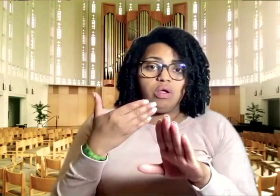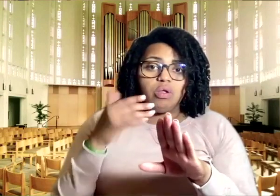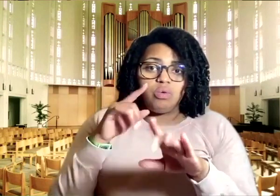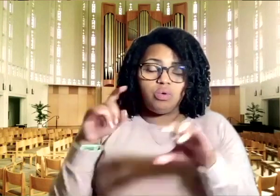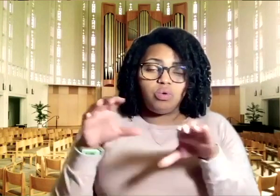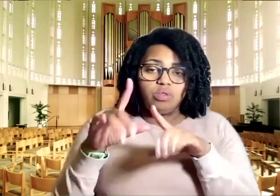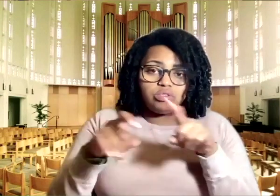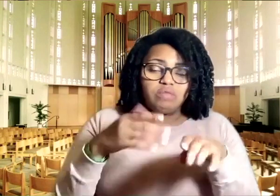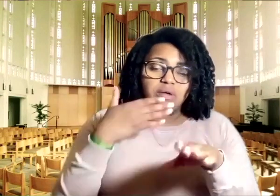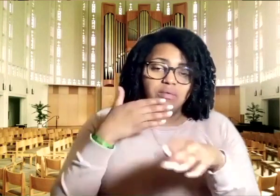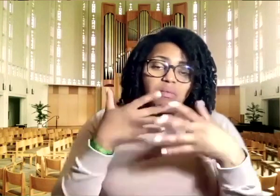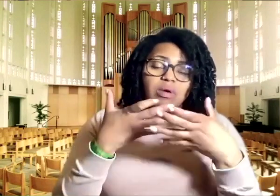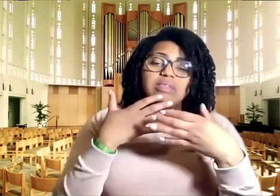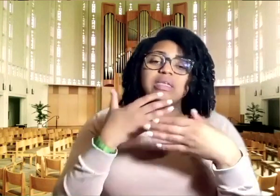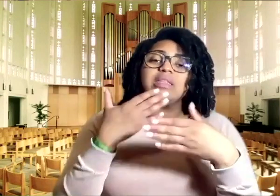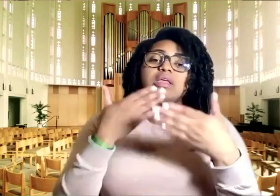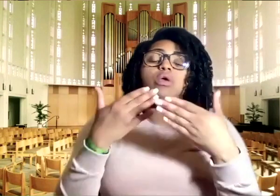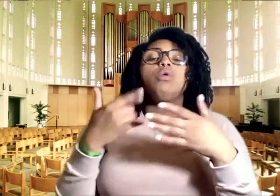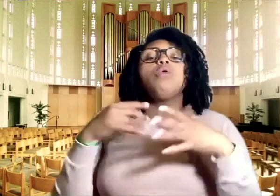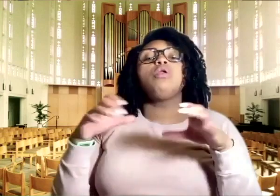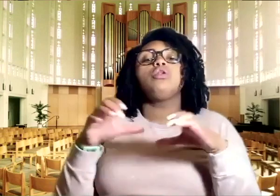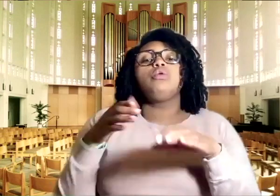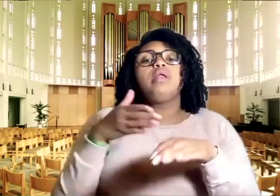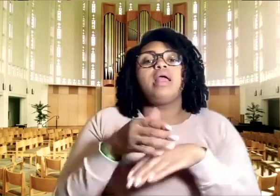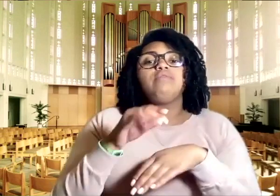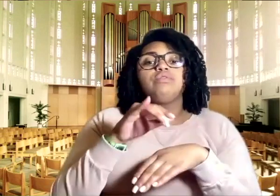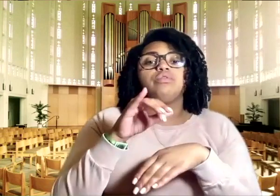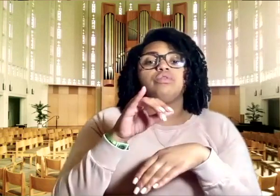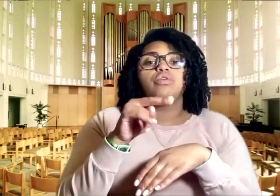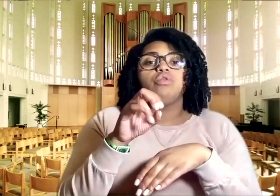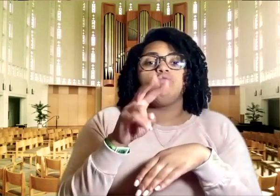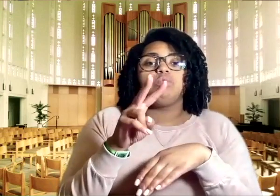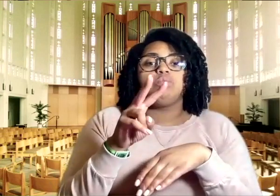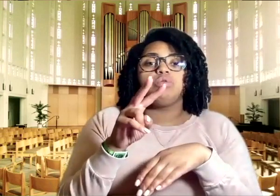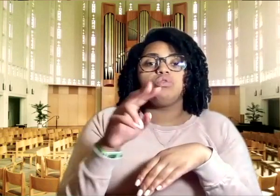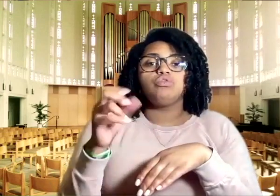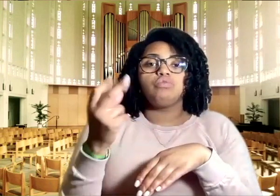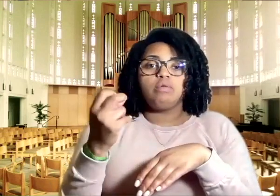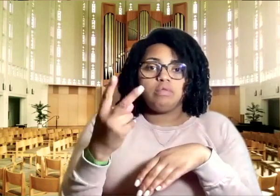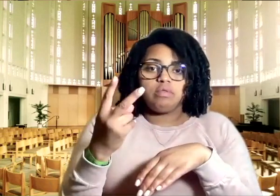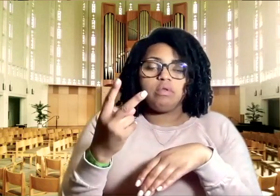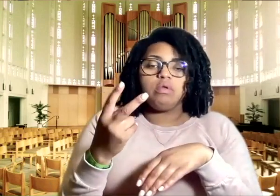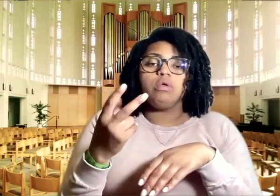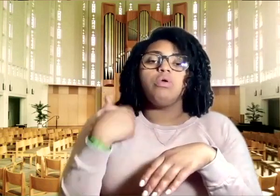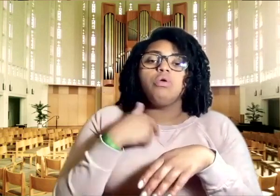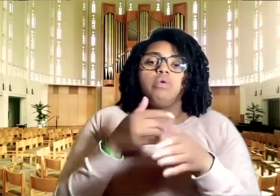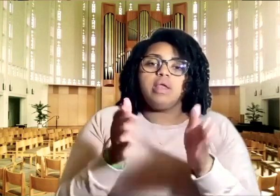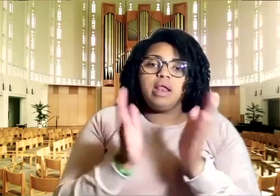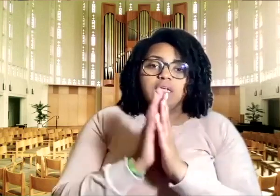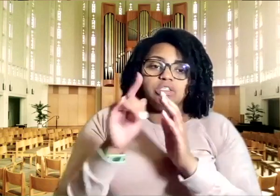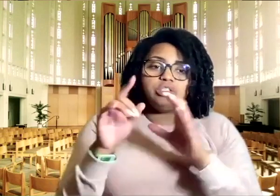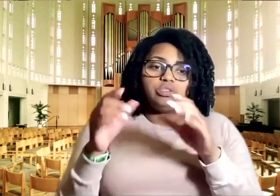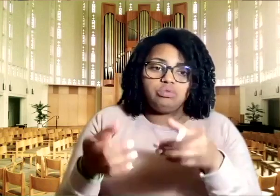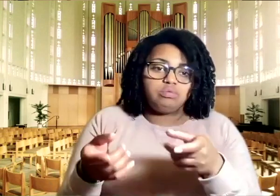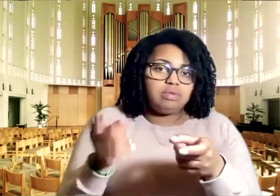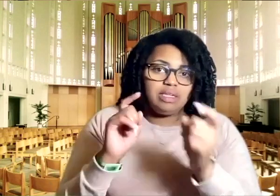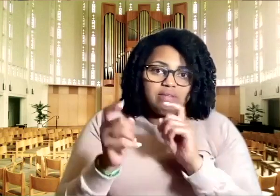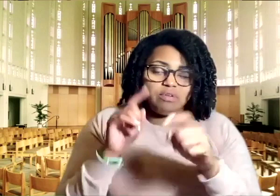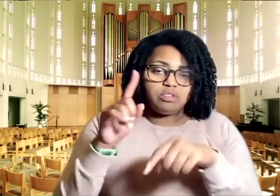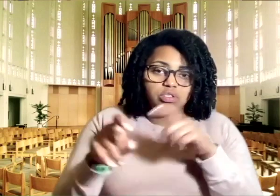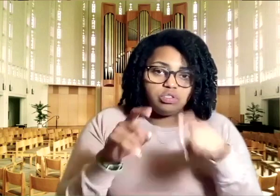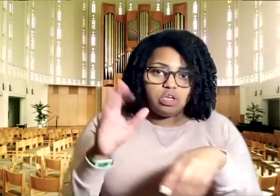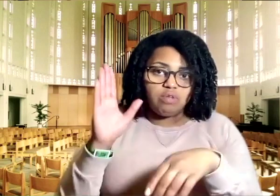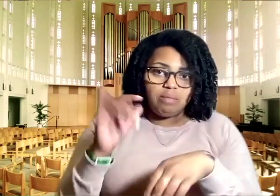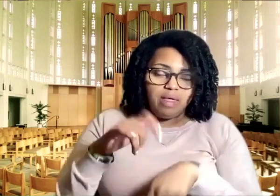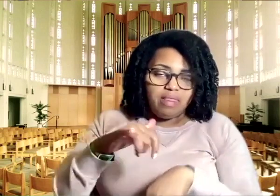after November 12th. We're gonna ask that you get us the surveys by then. We'll tally the results